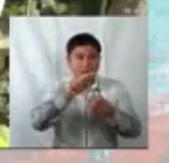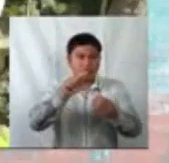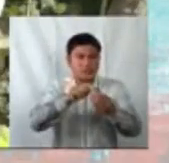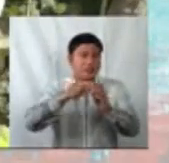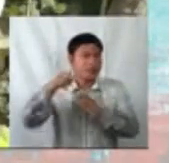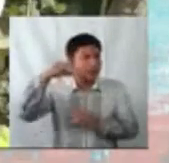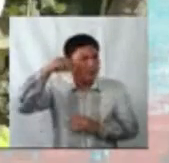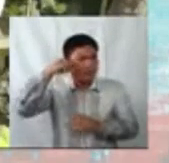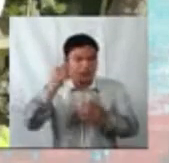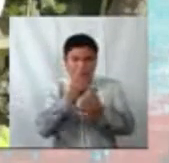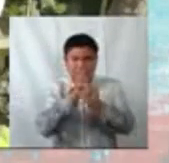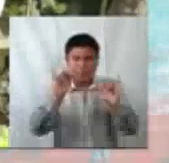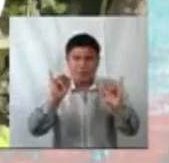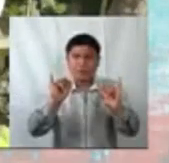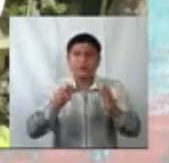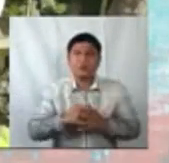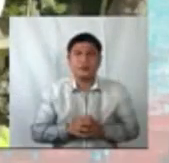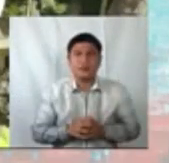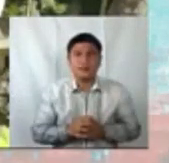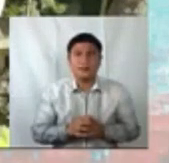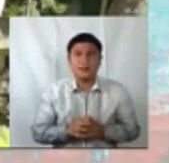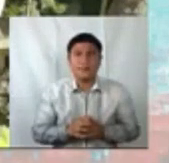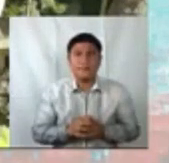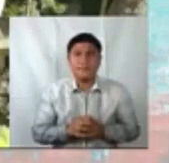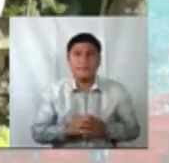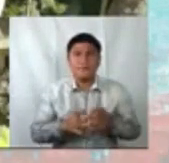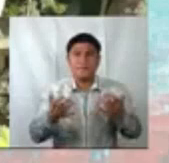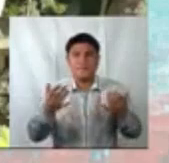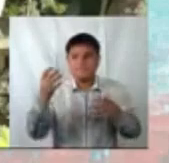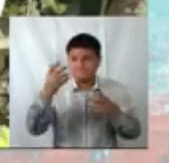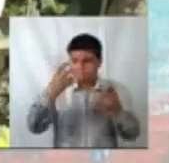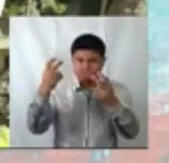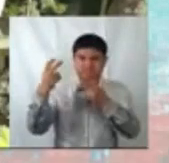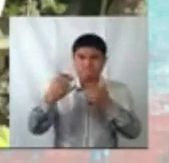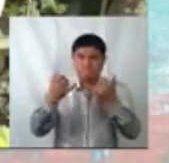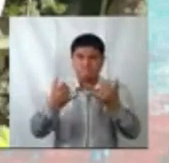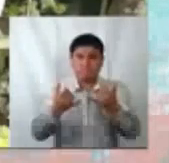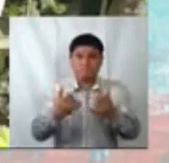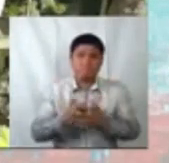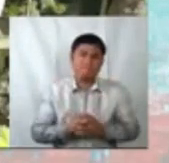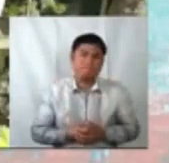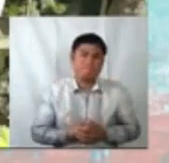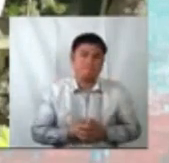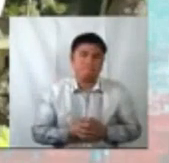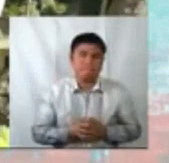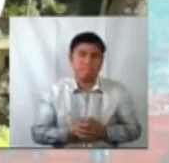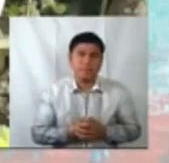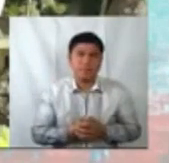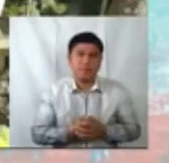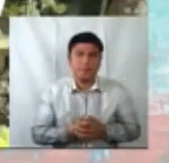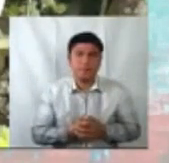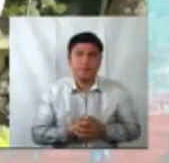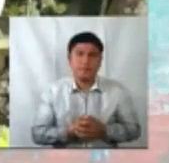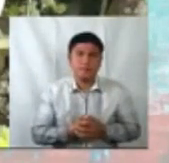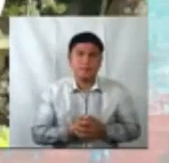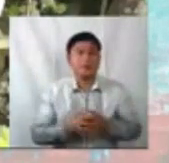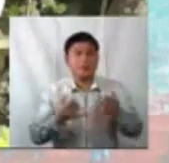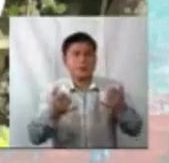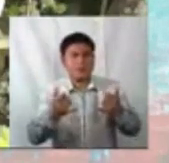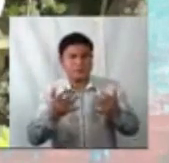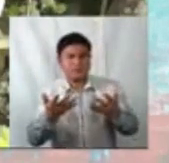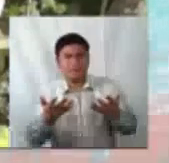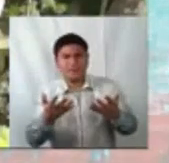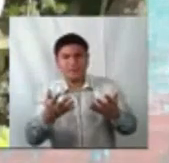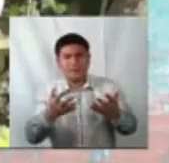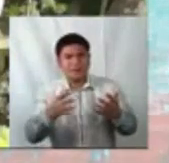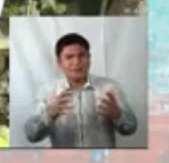no? Yeah. Which was lobbying for what we call now the Tydings McDuffie Act. And ito yung nakakatawa dyan, ano?